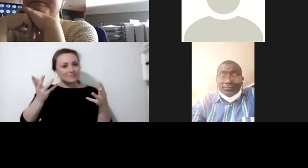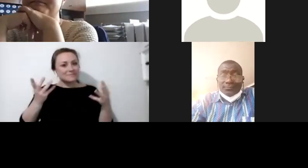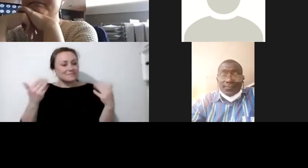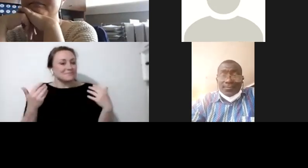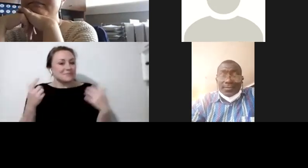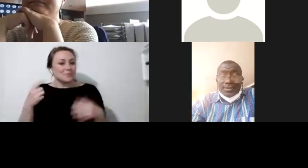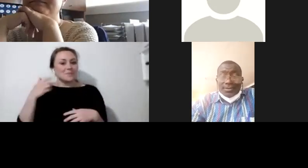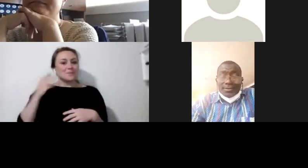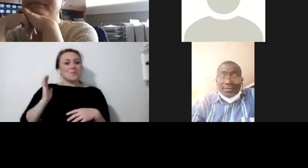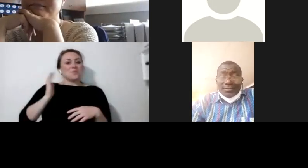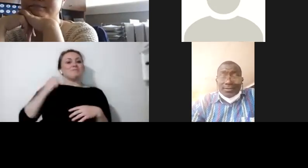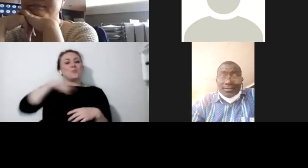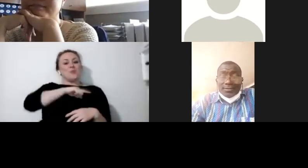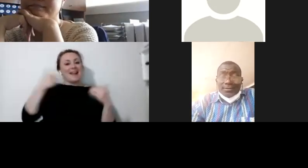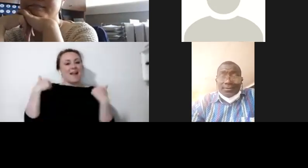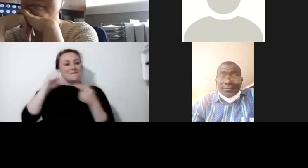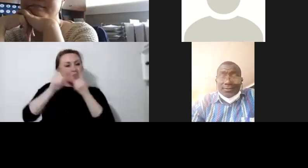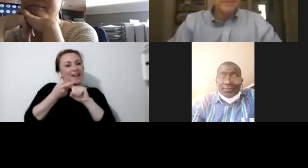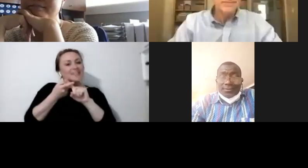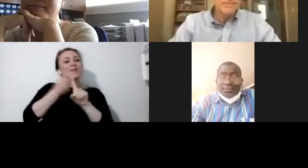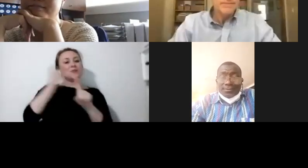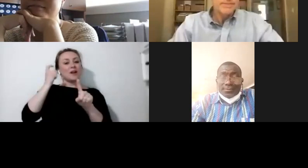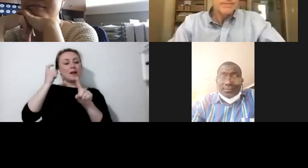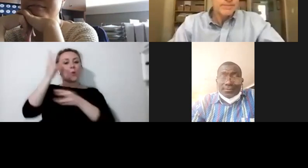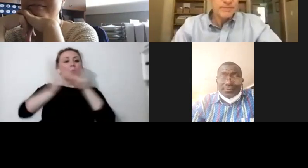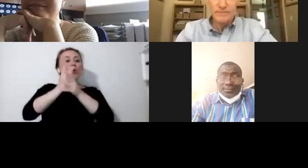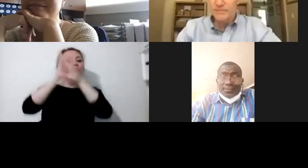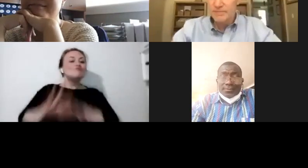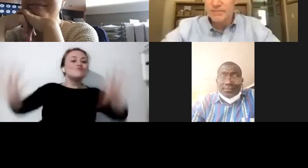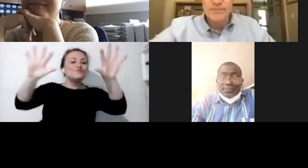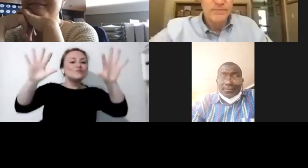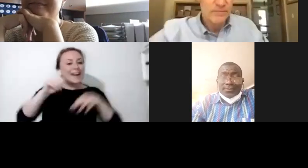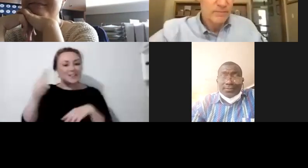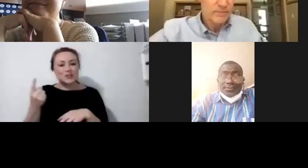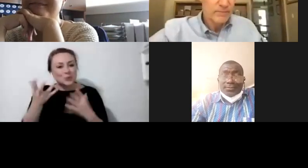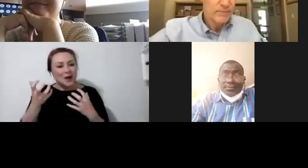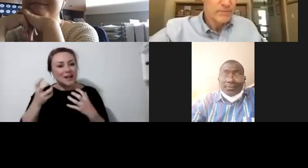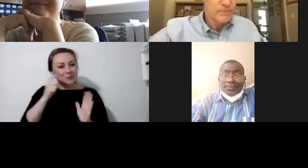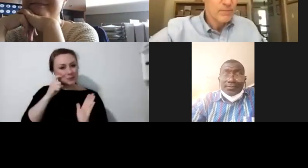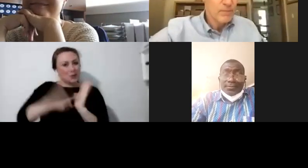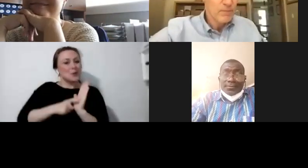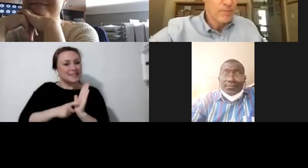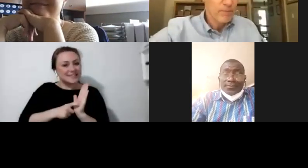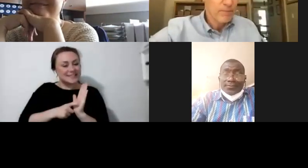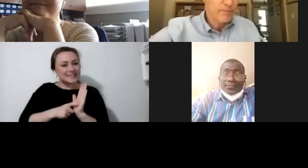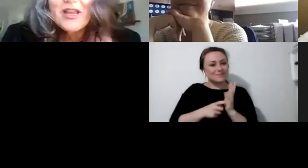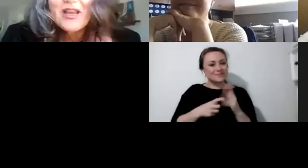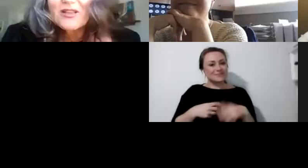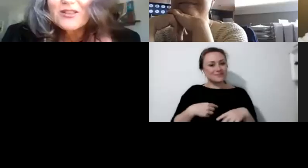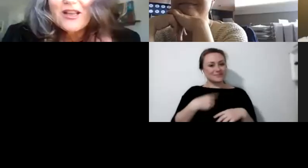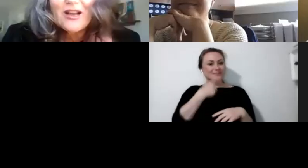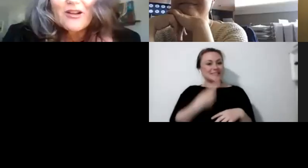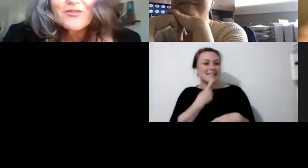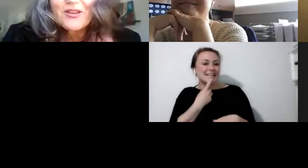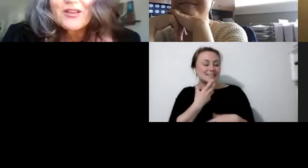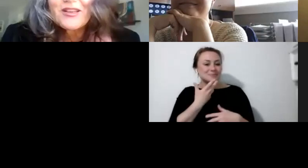the Zoom today. So I want to just recognize our international participants today. I know we have